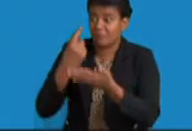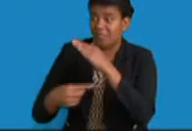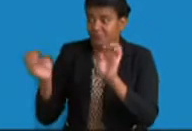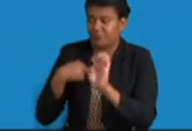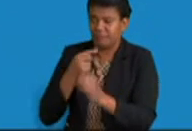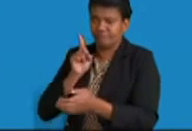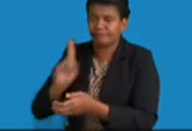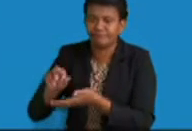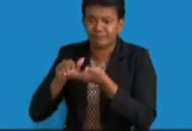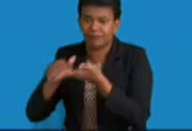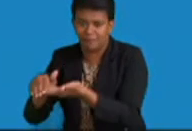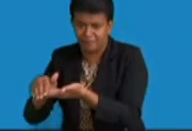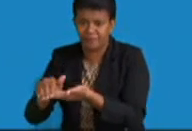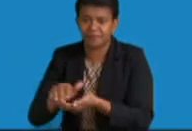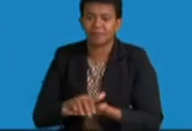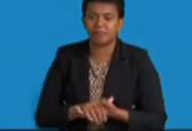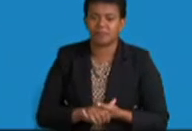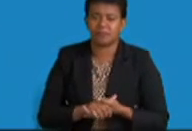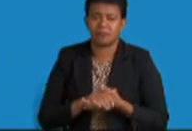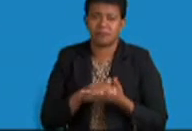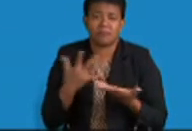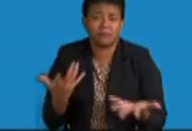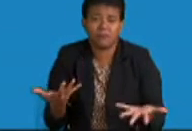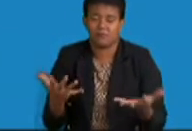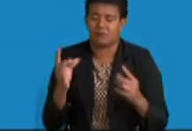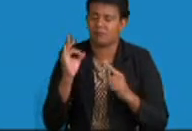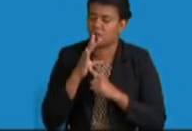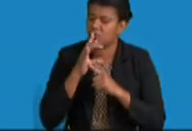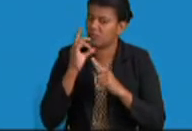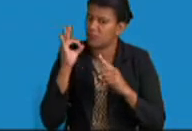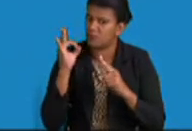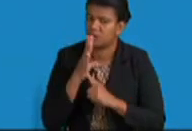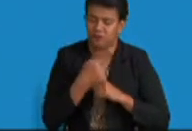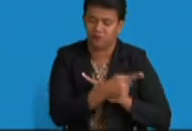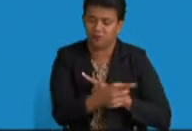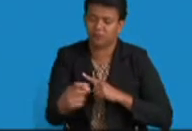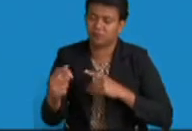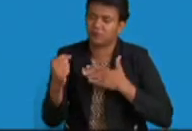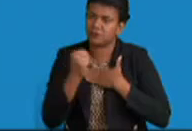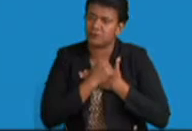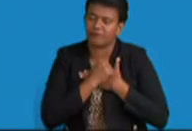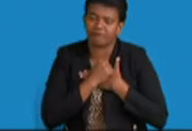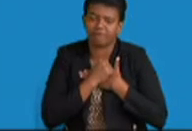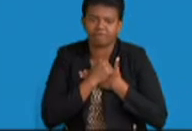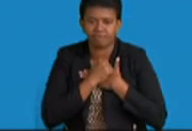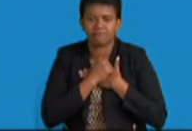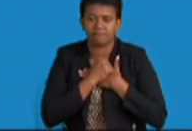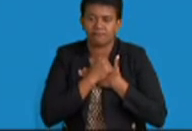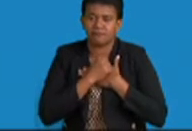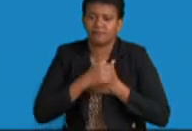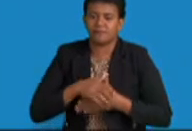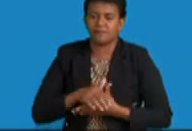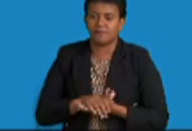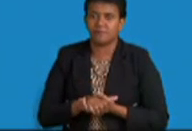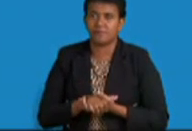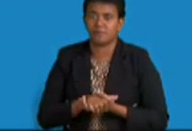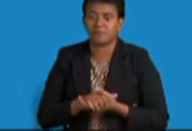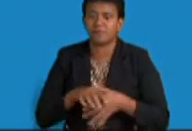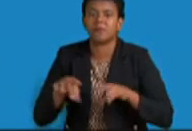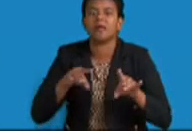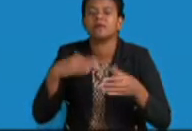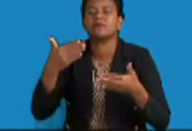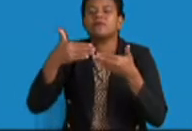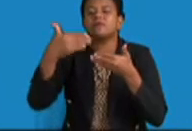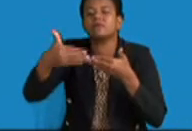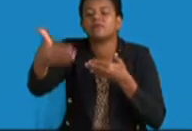life-saving priorities come to the fore. Anticipating environmental emergencies like natural disasters sets the platform